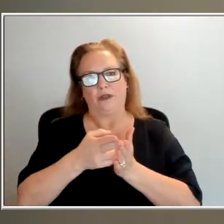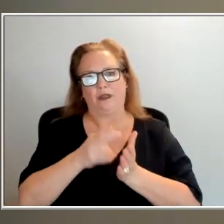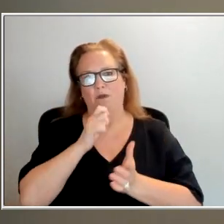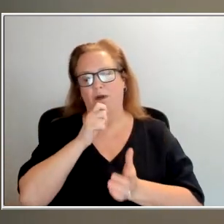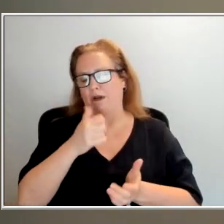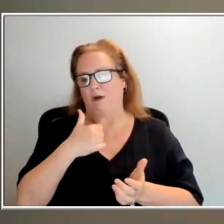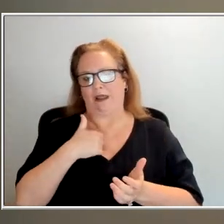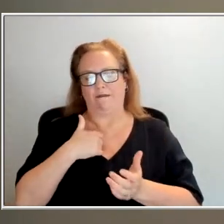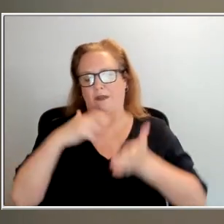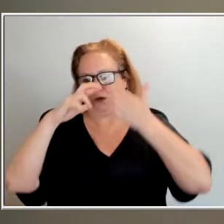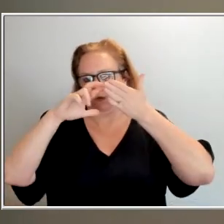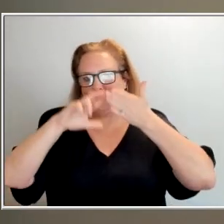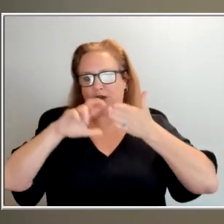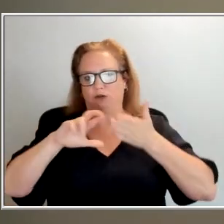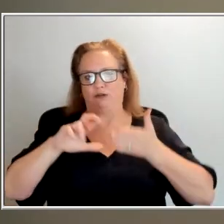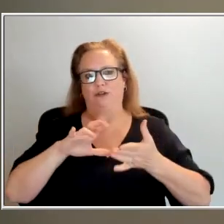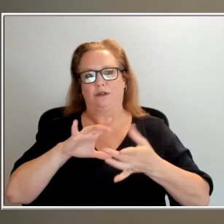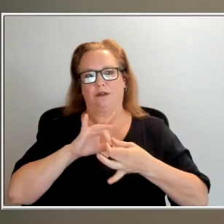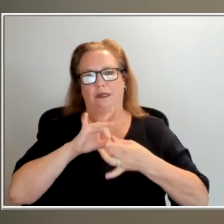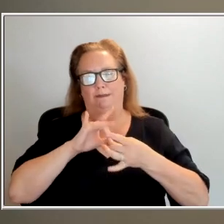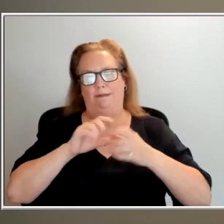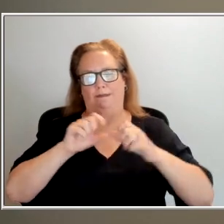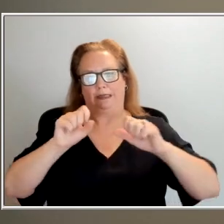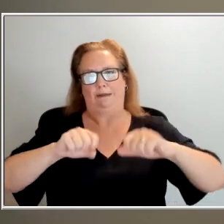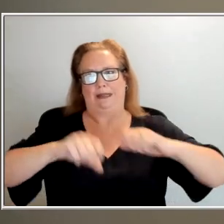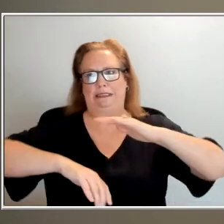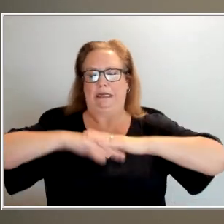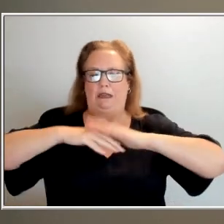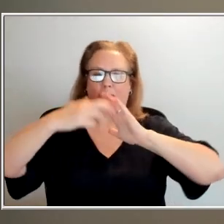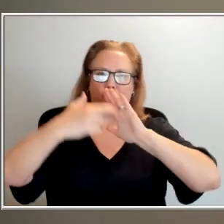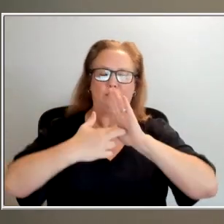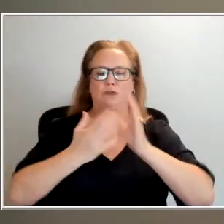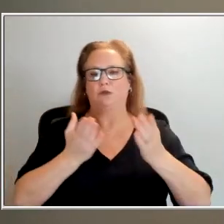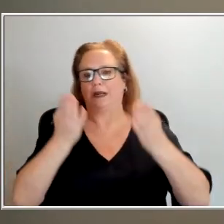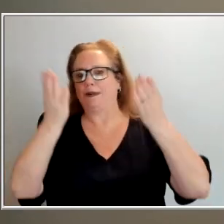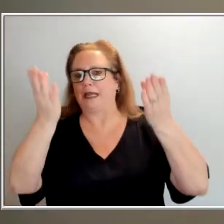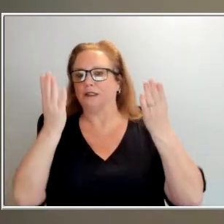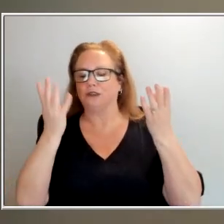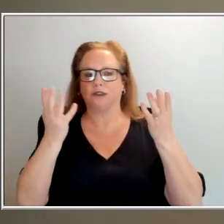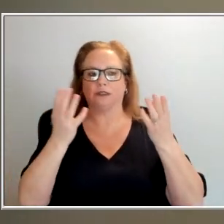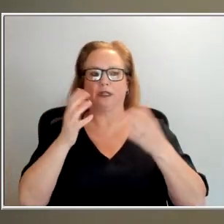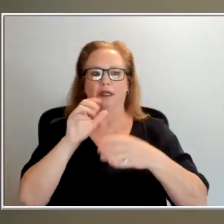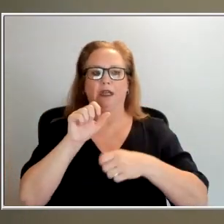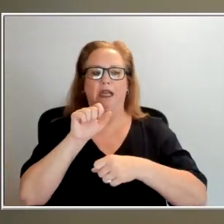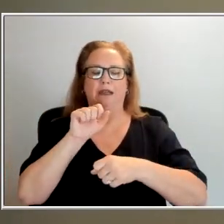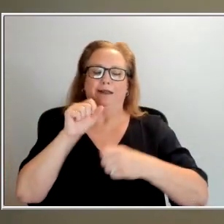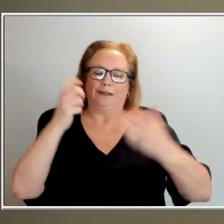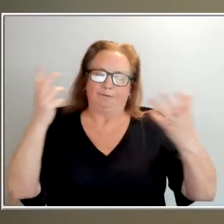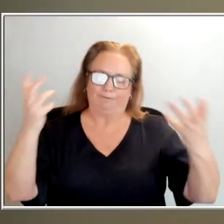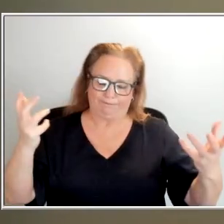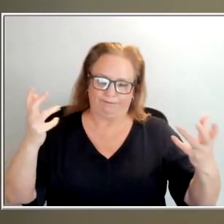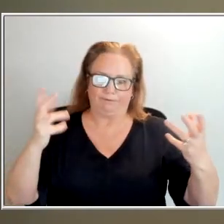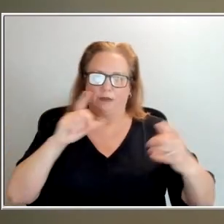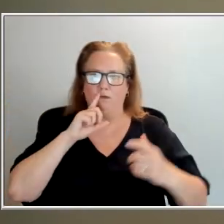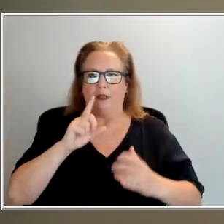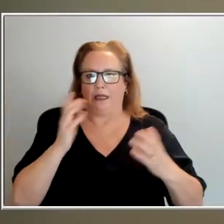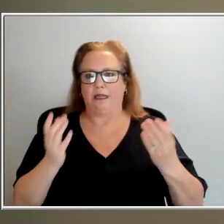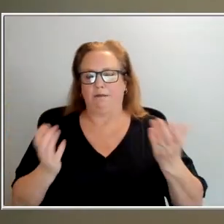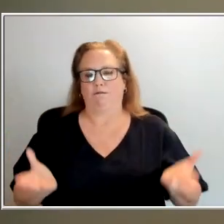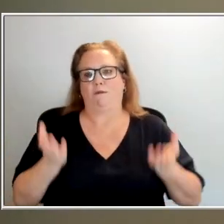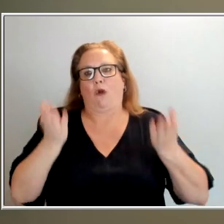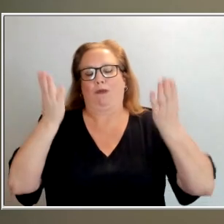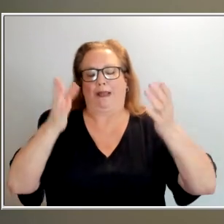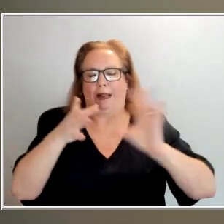the research, especially to the capacity or the guidelines and the recommendations and the workforce to really promote that